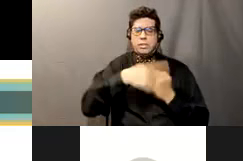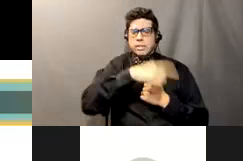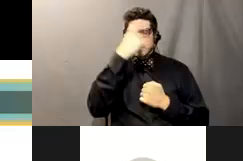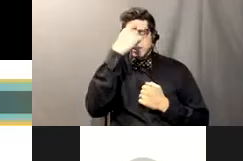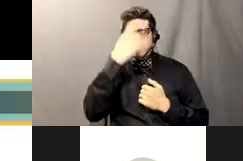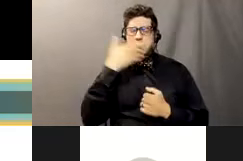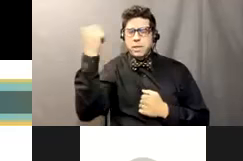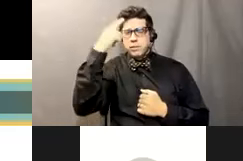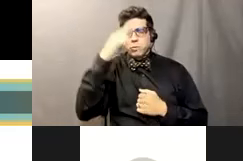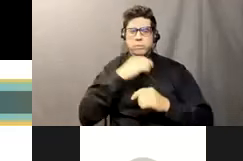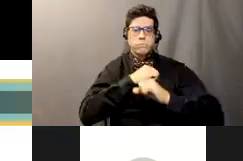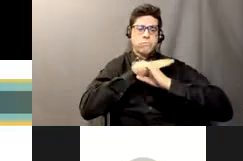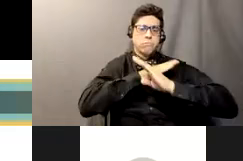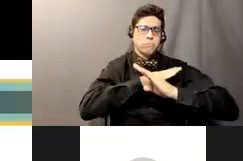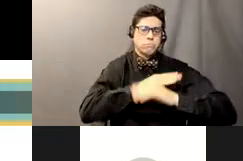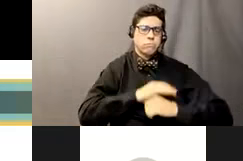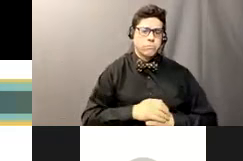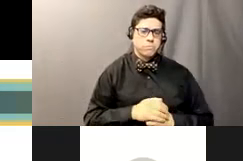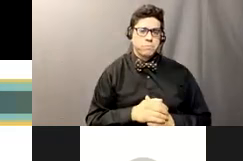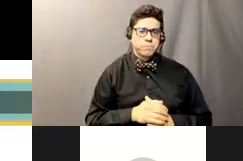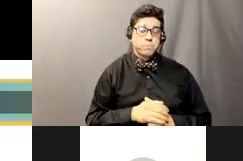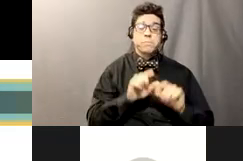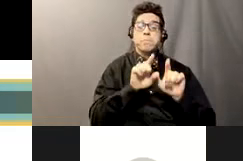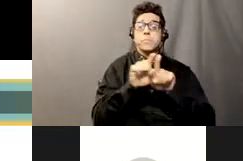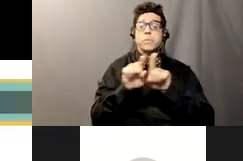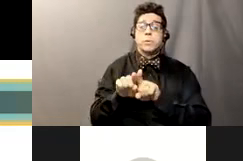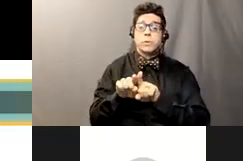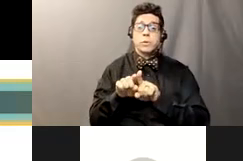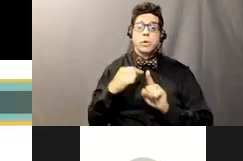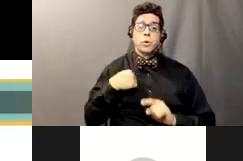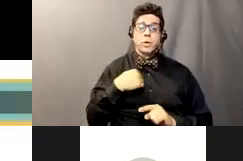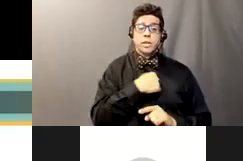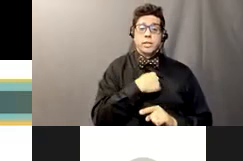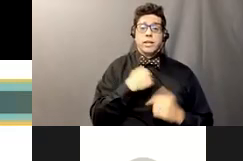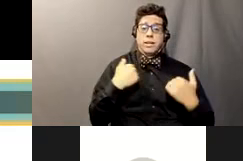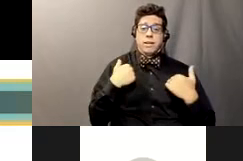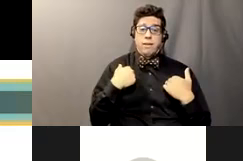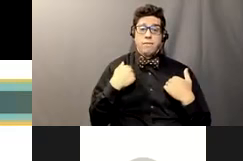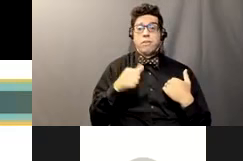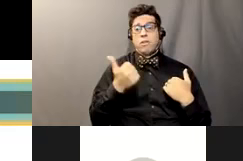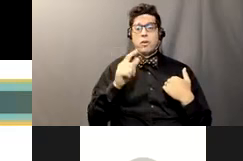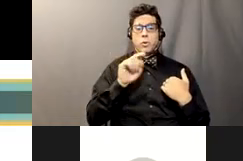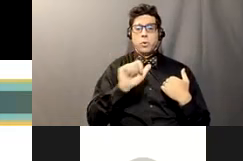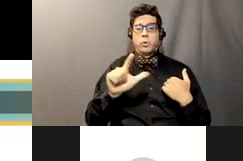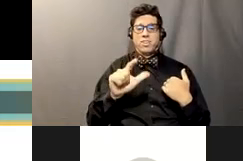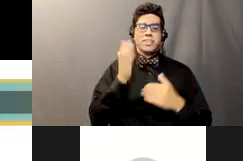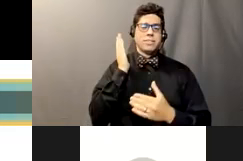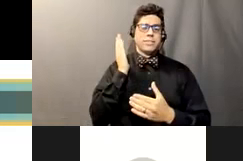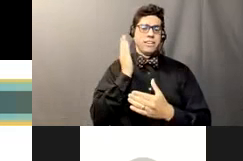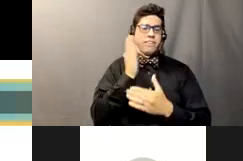efforts. We also layered into the evaluation tool intervention techniques